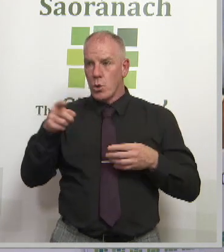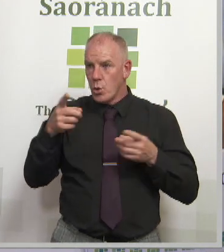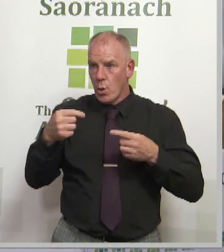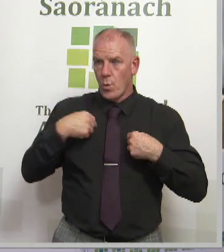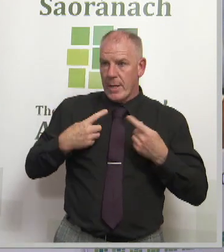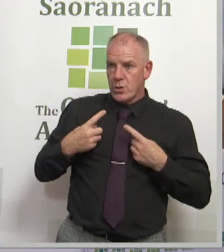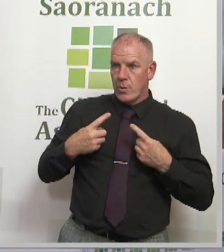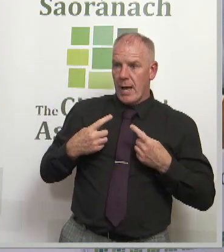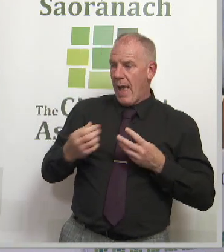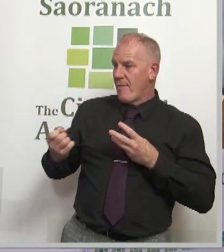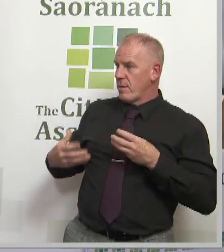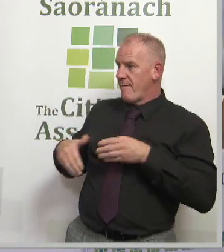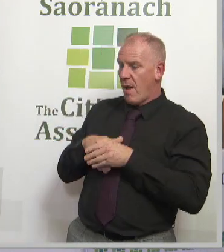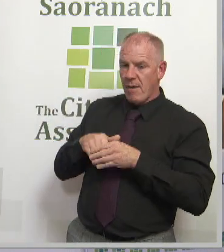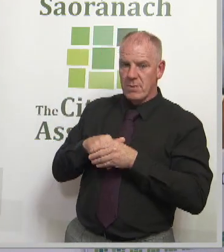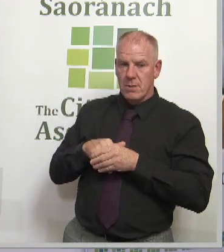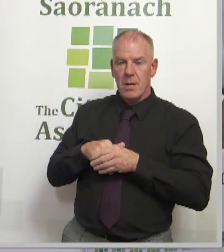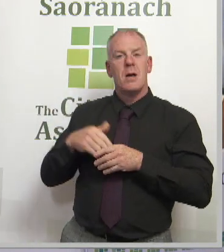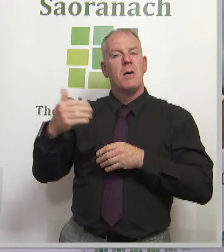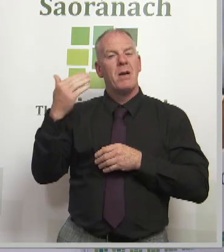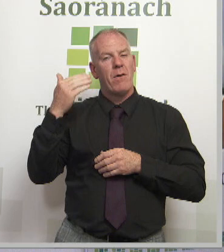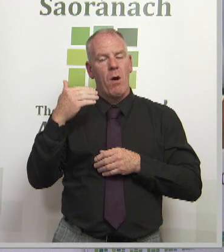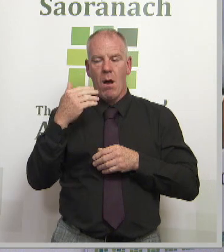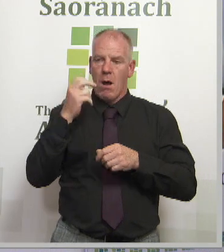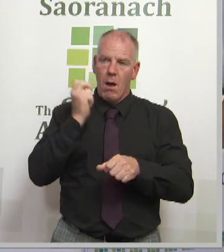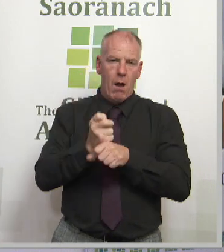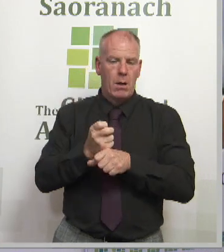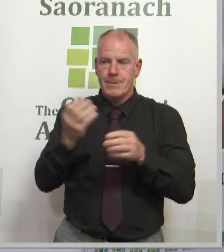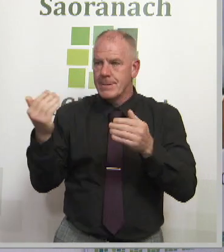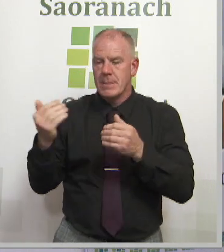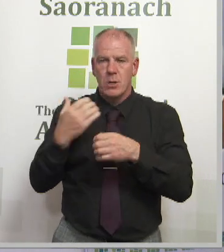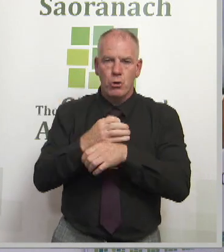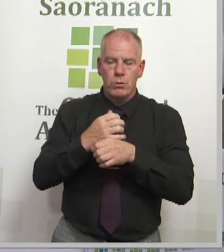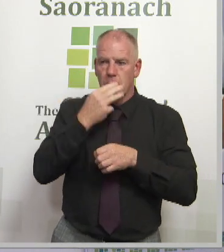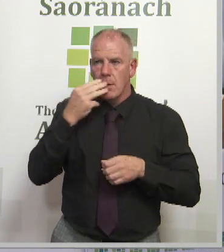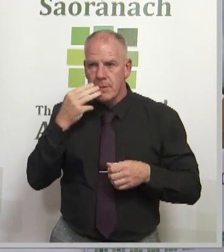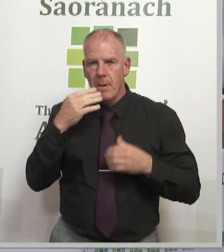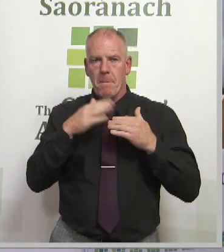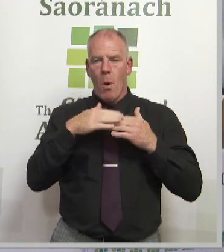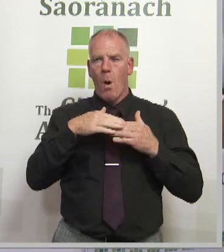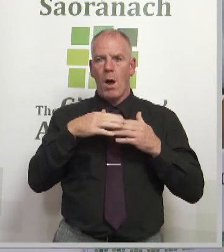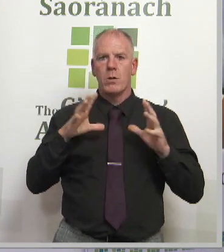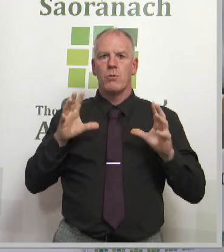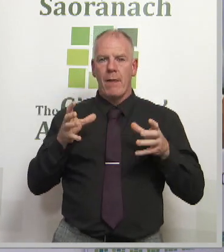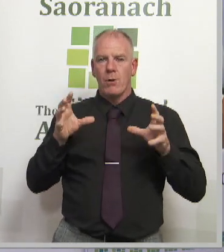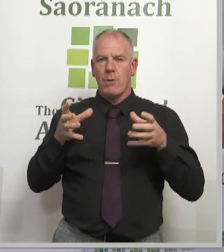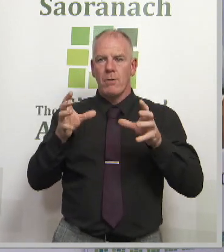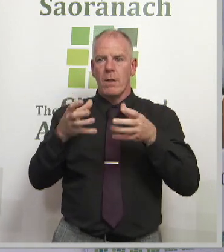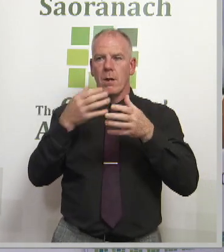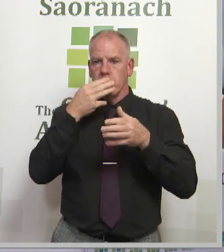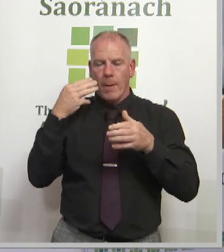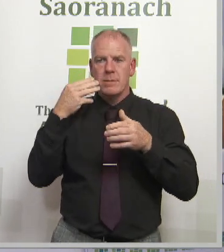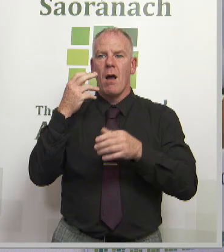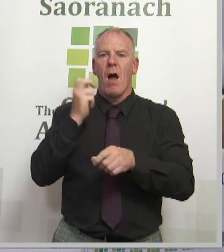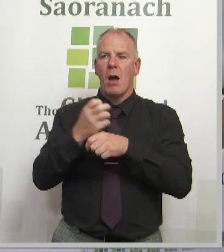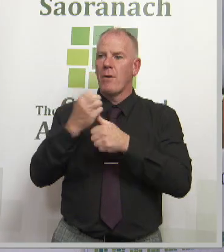it, and we'll get everybody else involved. And previously, it had been very hard to get countries to commit. But the more that come together and commit, the harder it